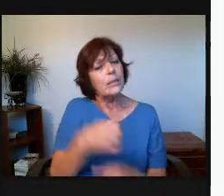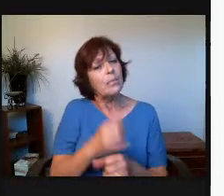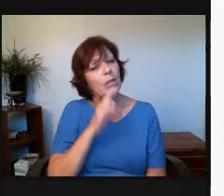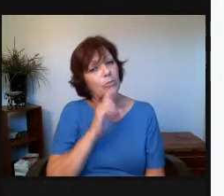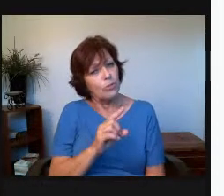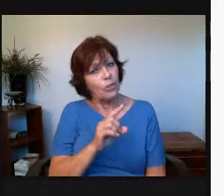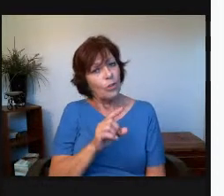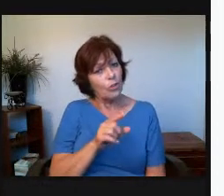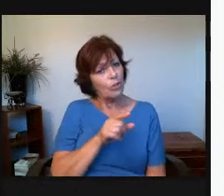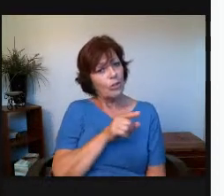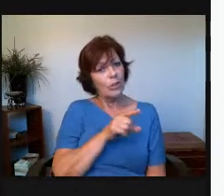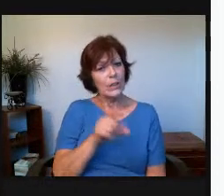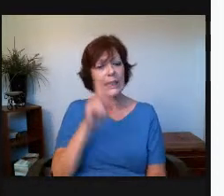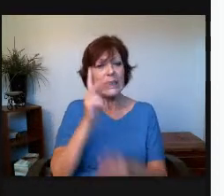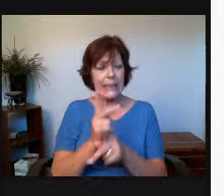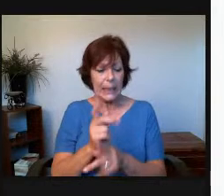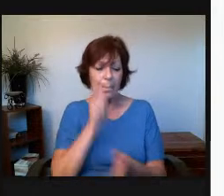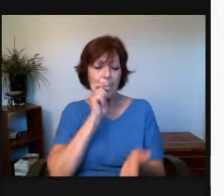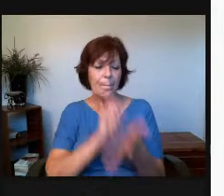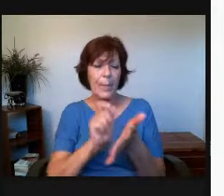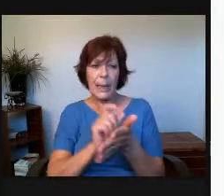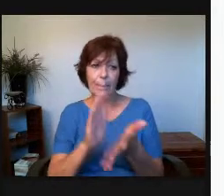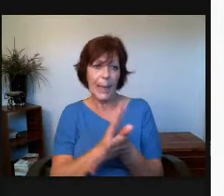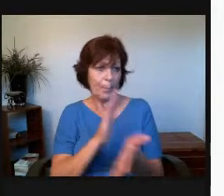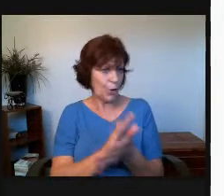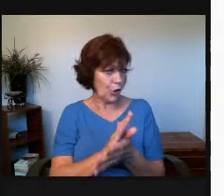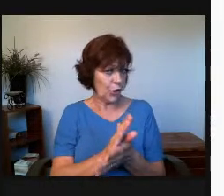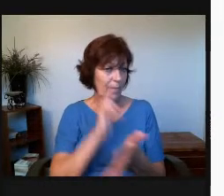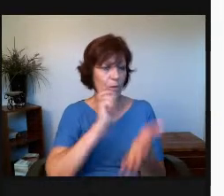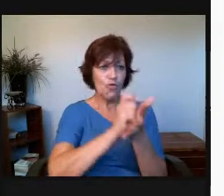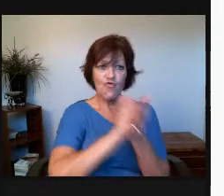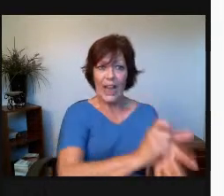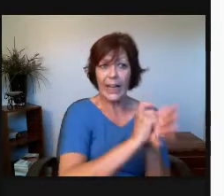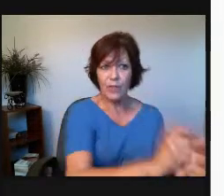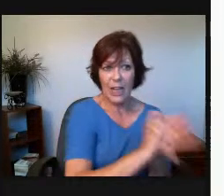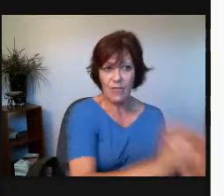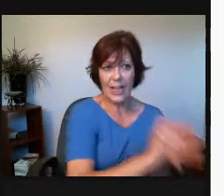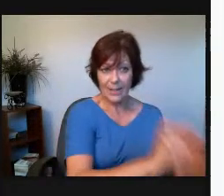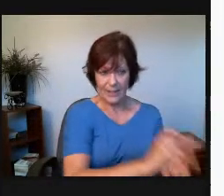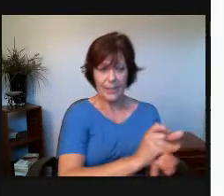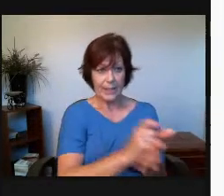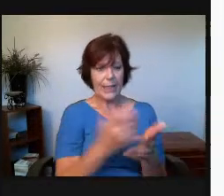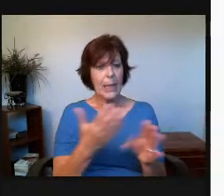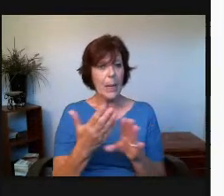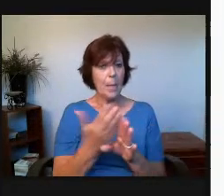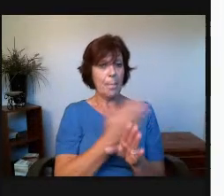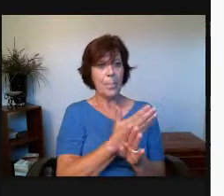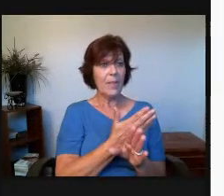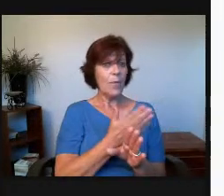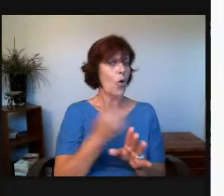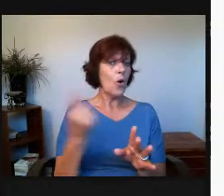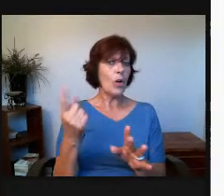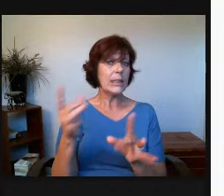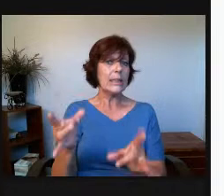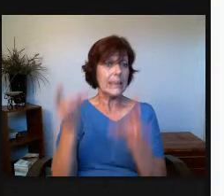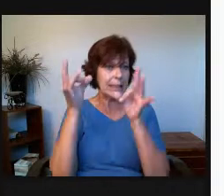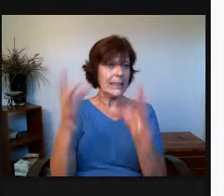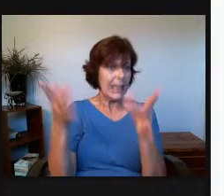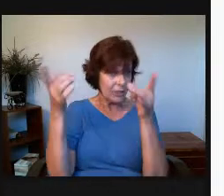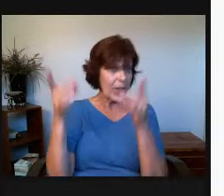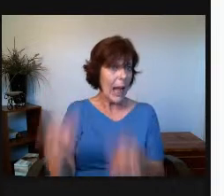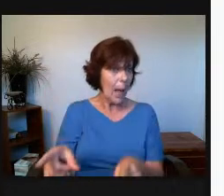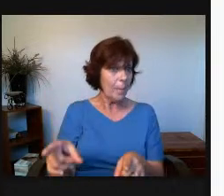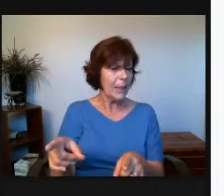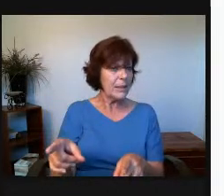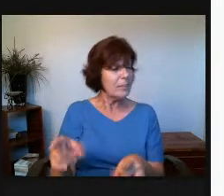that you keep pens and paper in your emergency kit for writing notes. And before disasters occur,